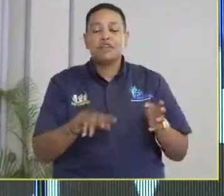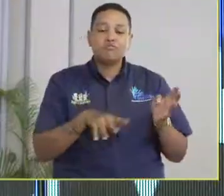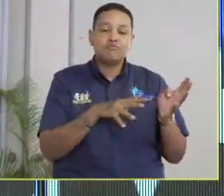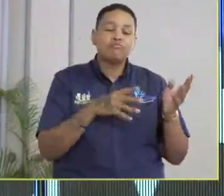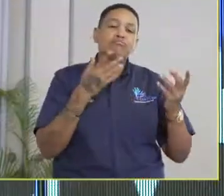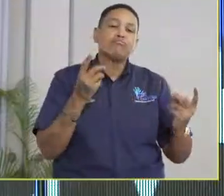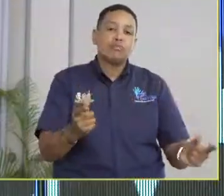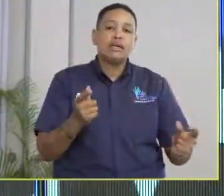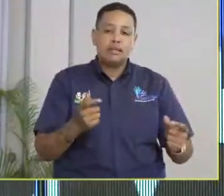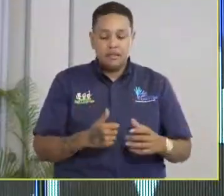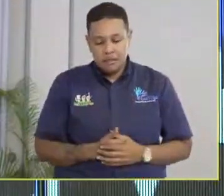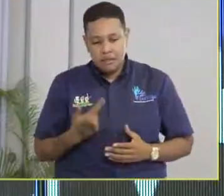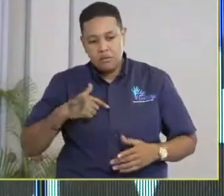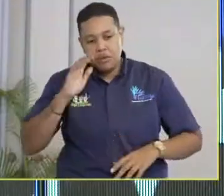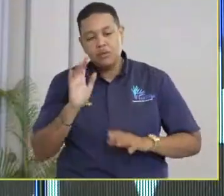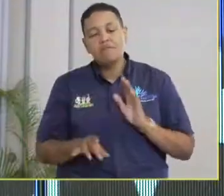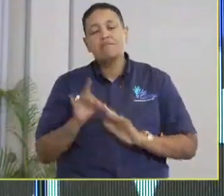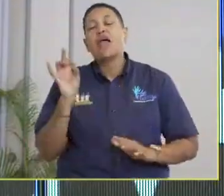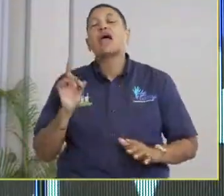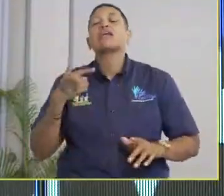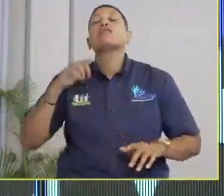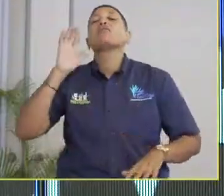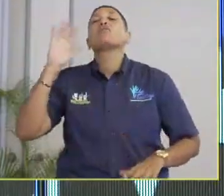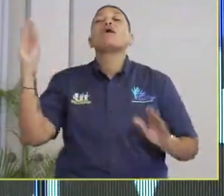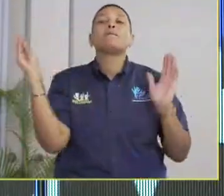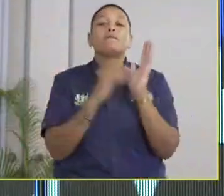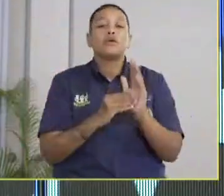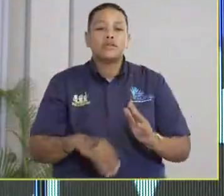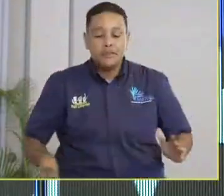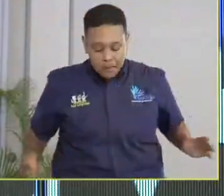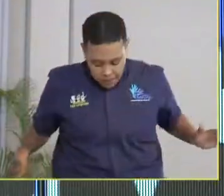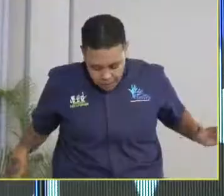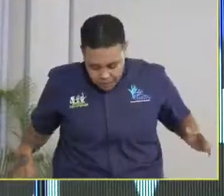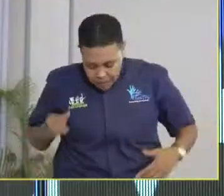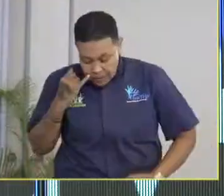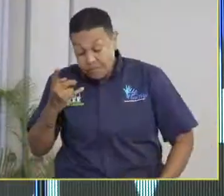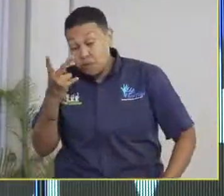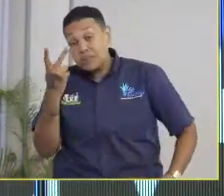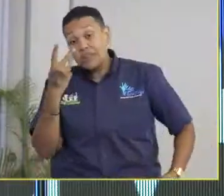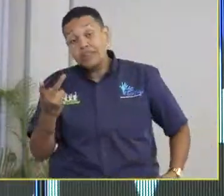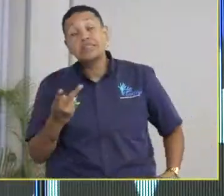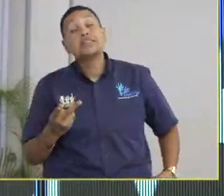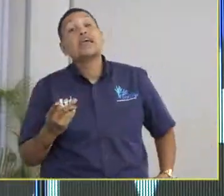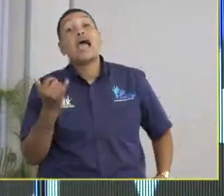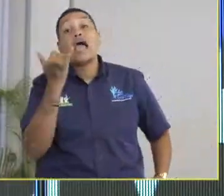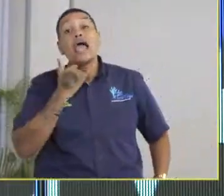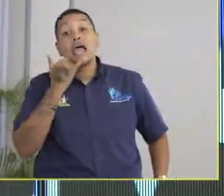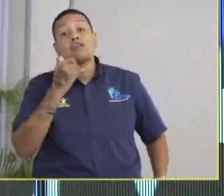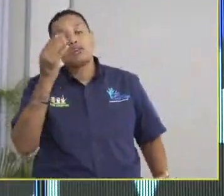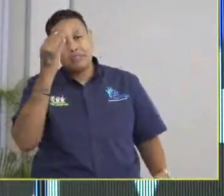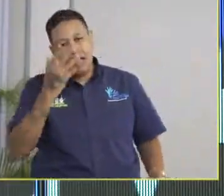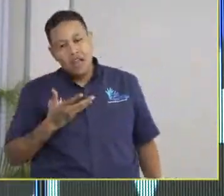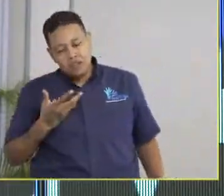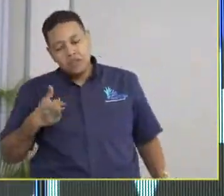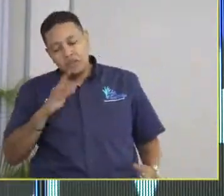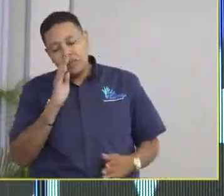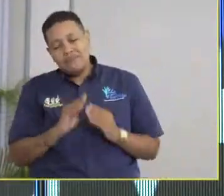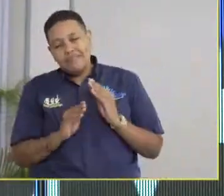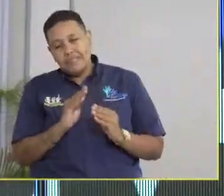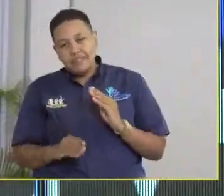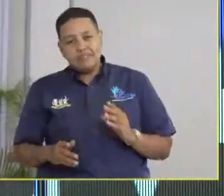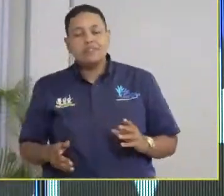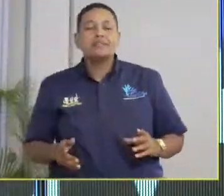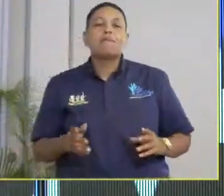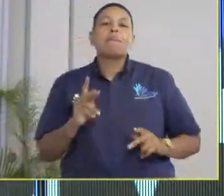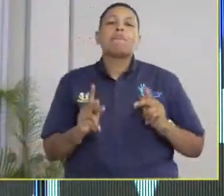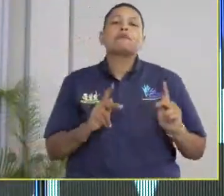on right away. We will find it, we will put it on. If you see an error, tell us, we're fixing it. There